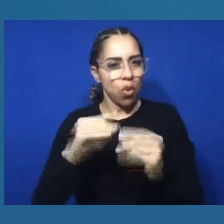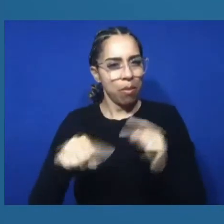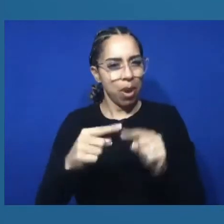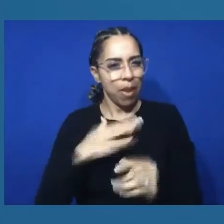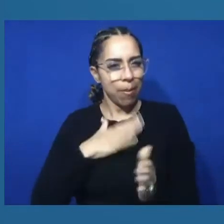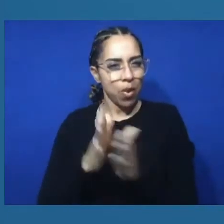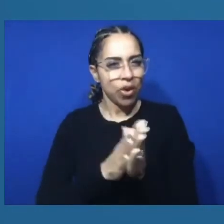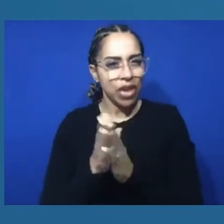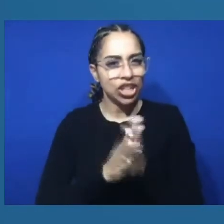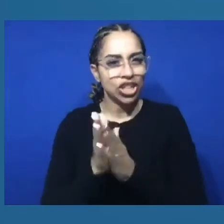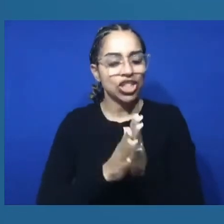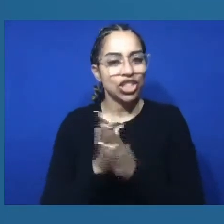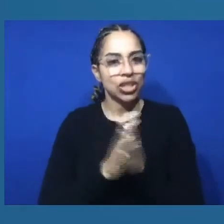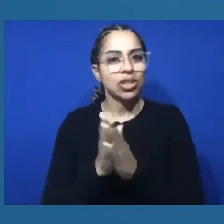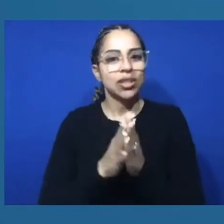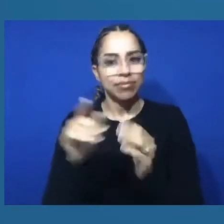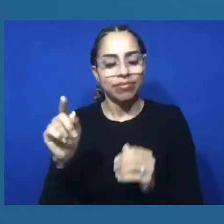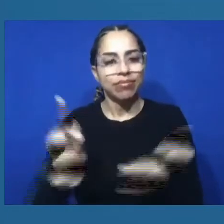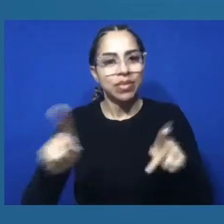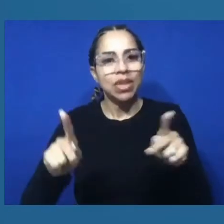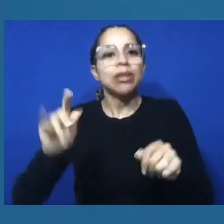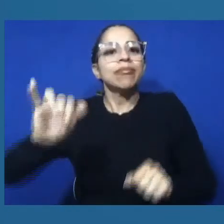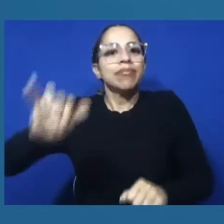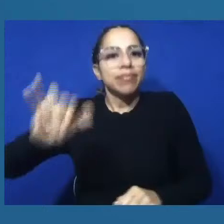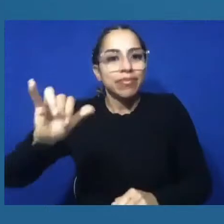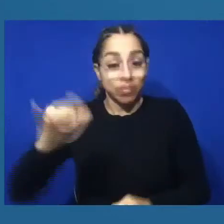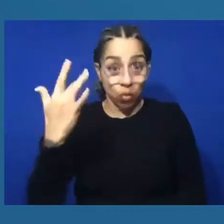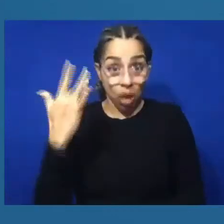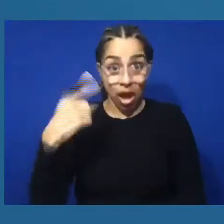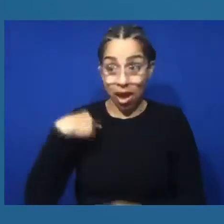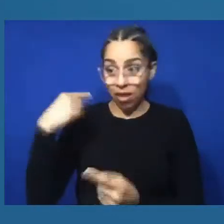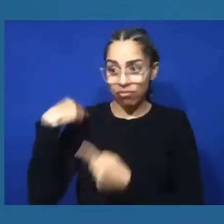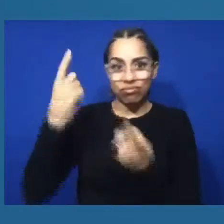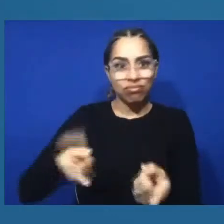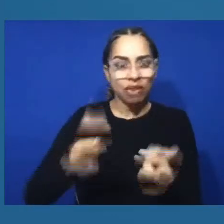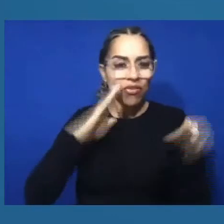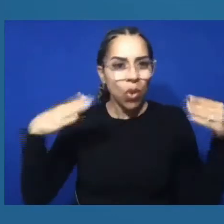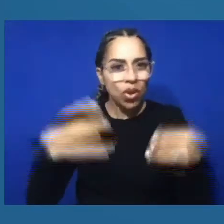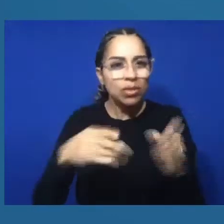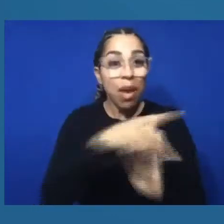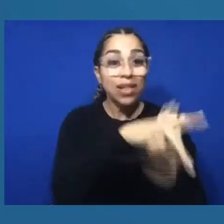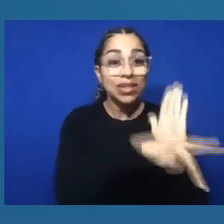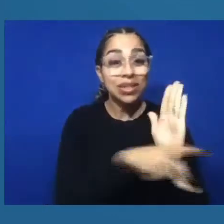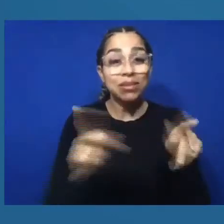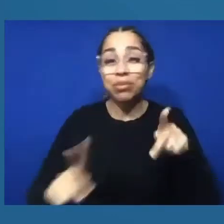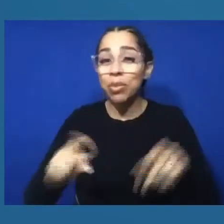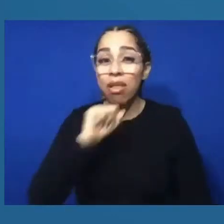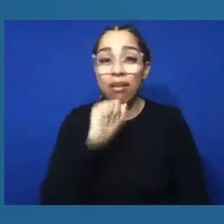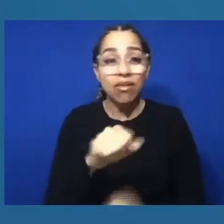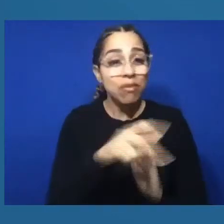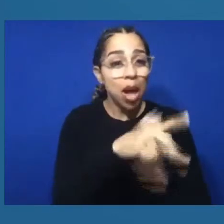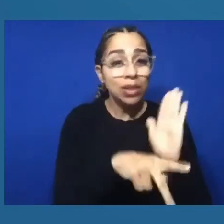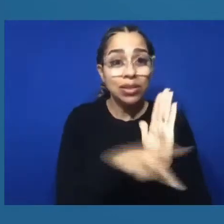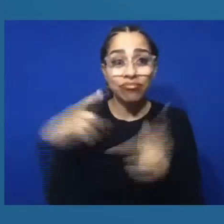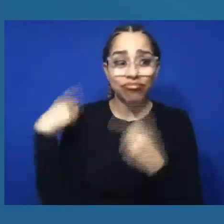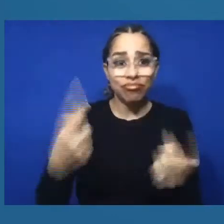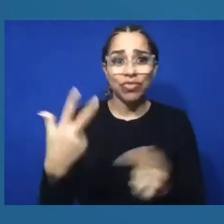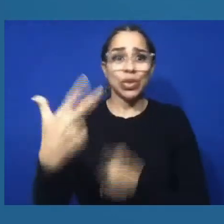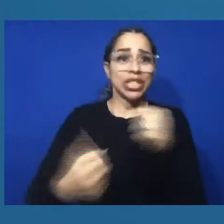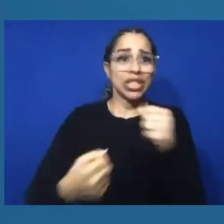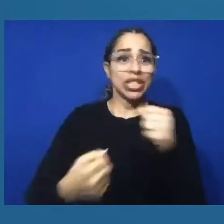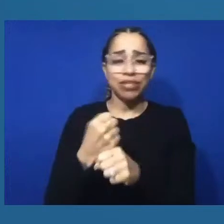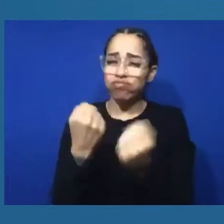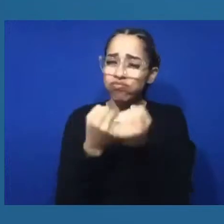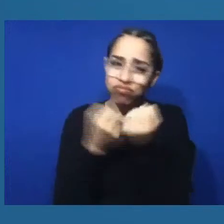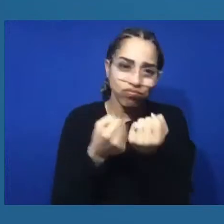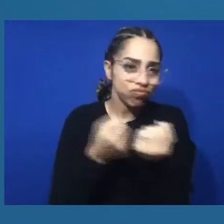something that's been missing because I've been so focused on policy. And people love our policies. For the last 3 years, they've been wildly supportive of everything we've